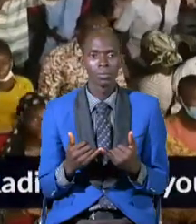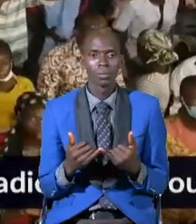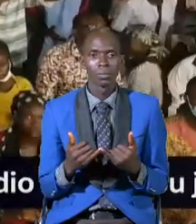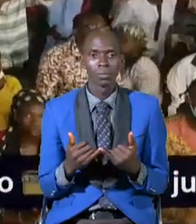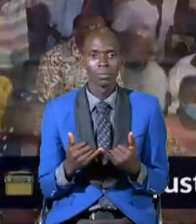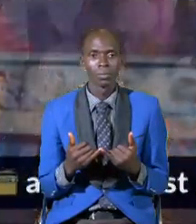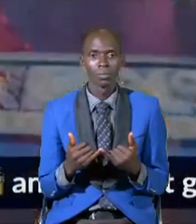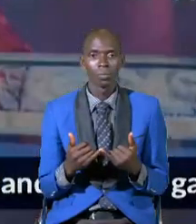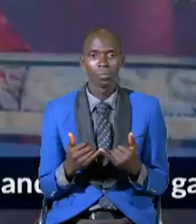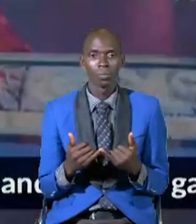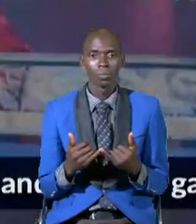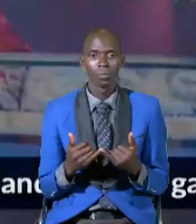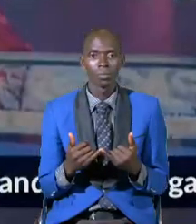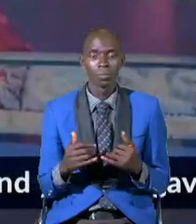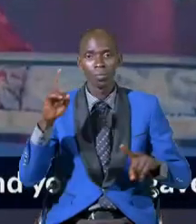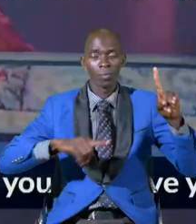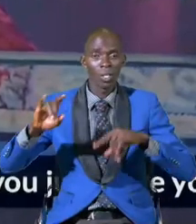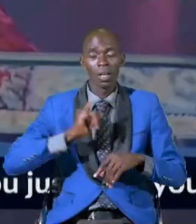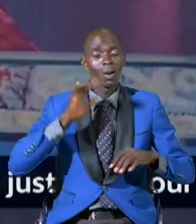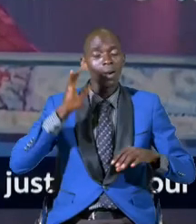I will give testimony.